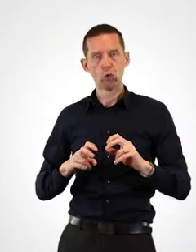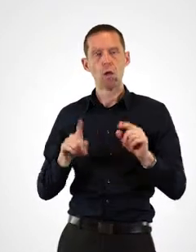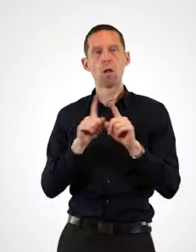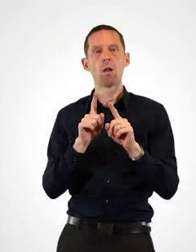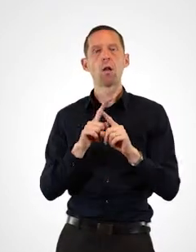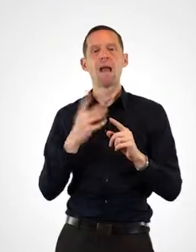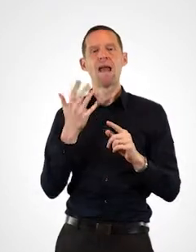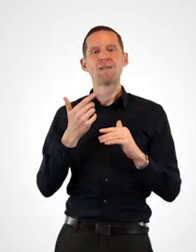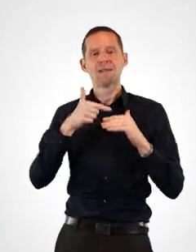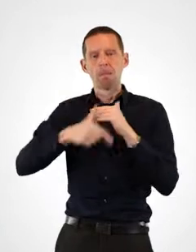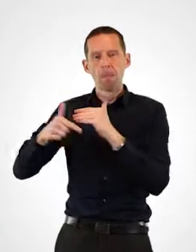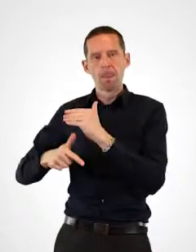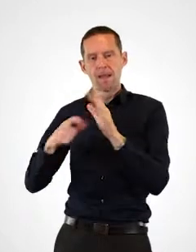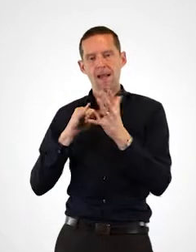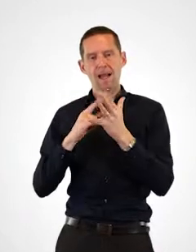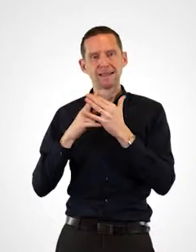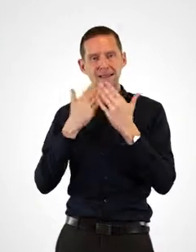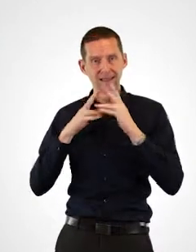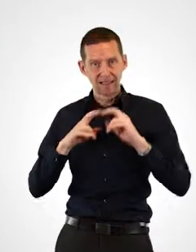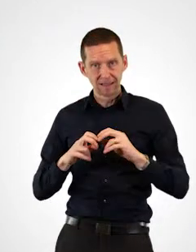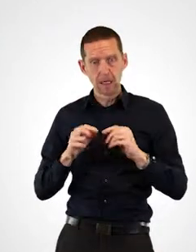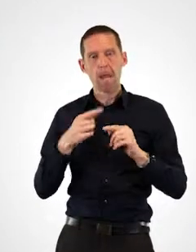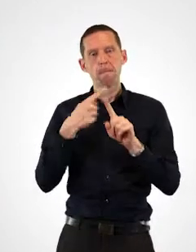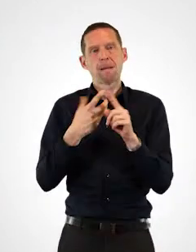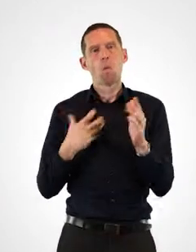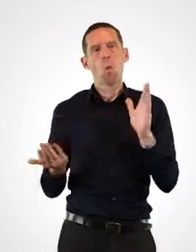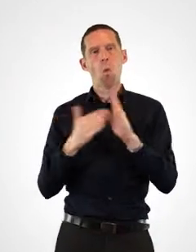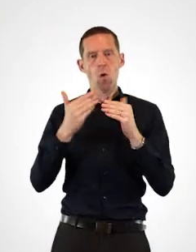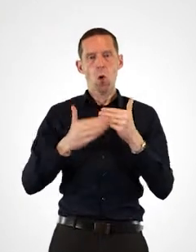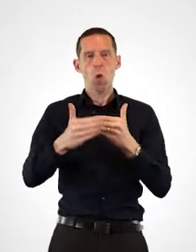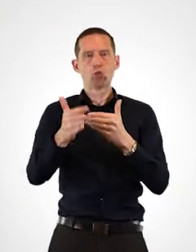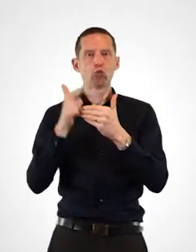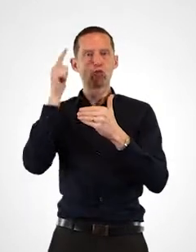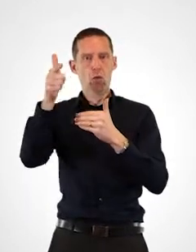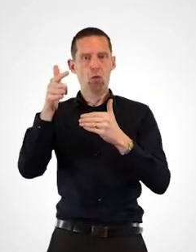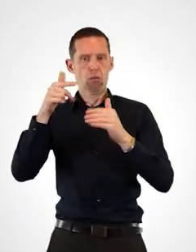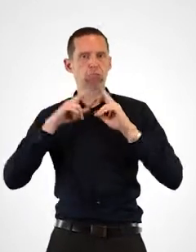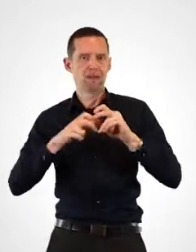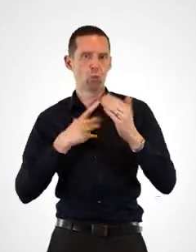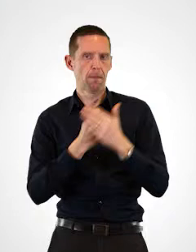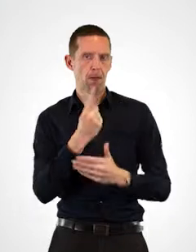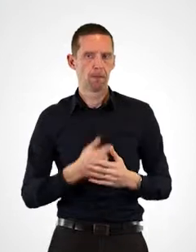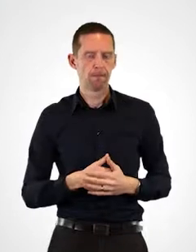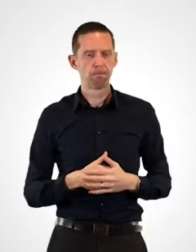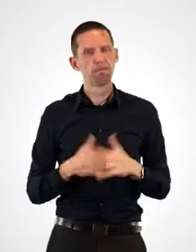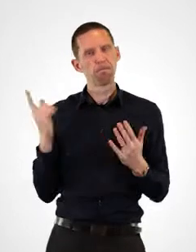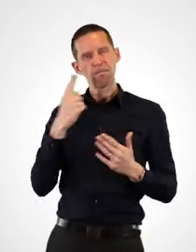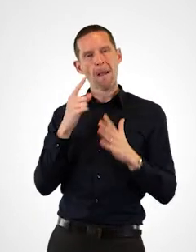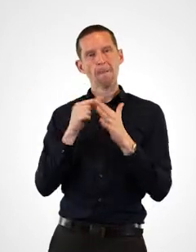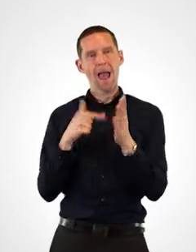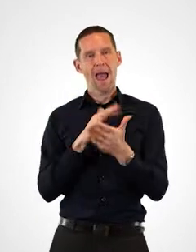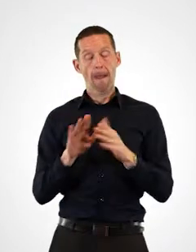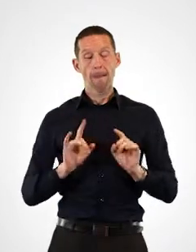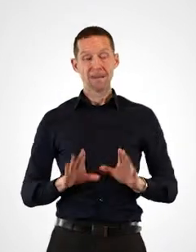as in-depth case studies, as well as more longitudinal work. So again, there's some suggestion that the path at the beginning